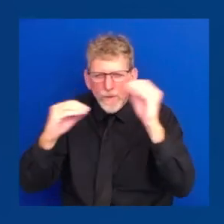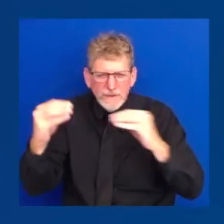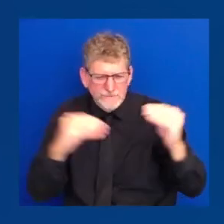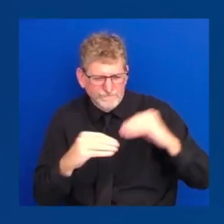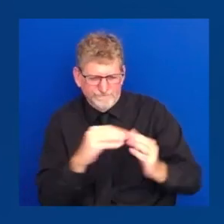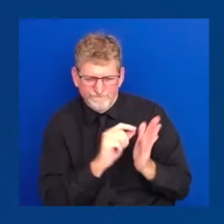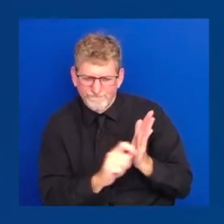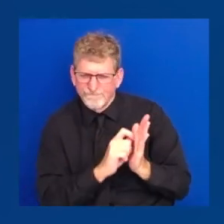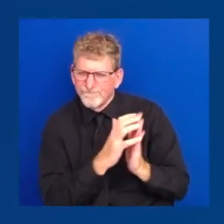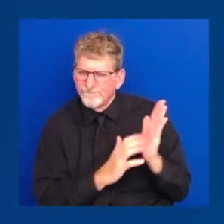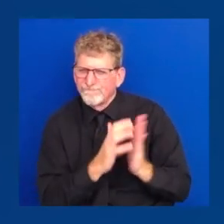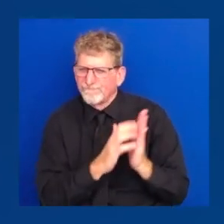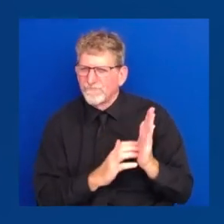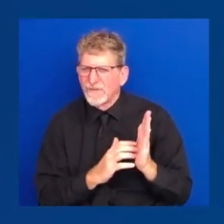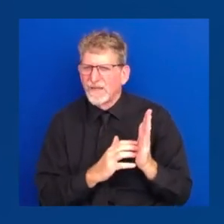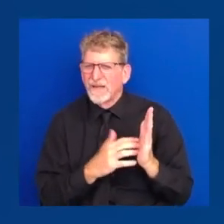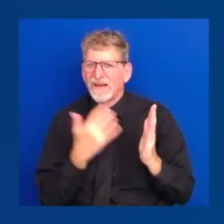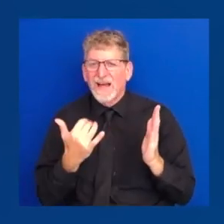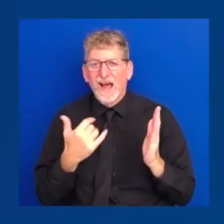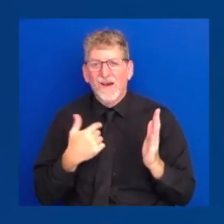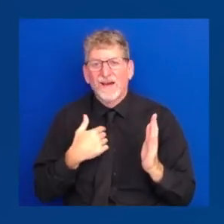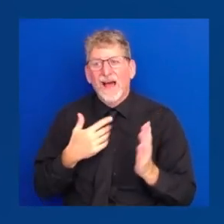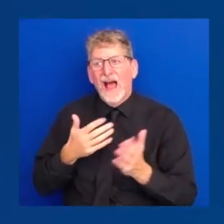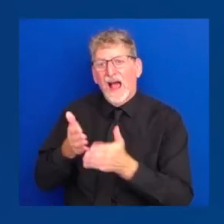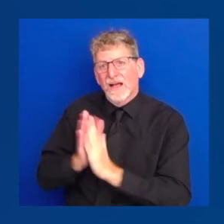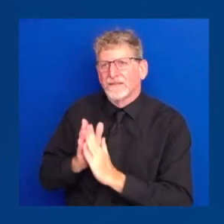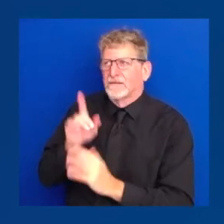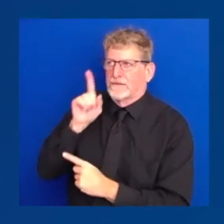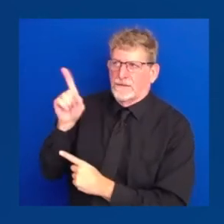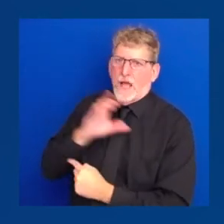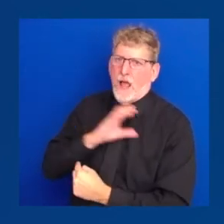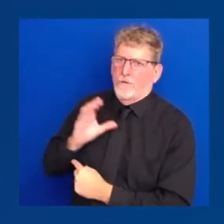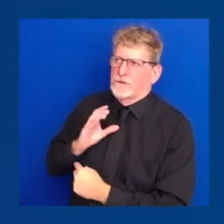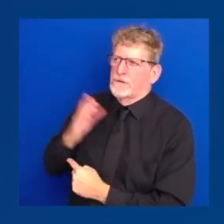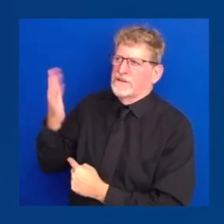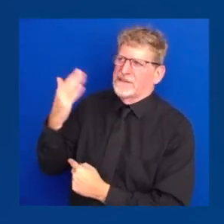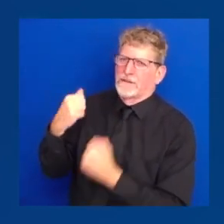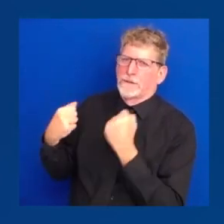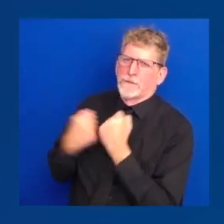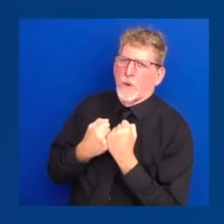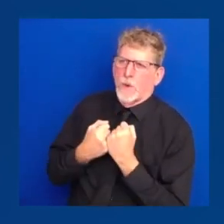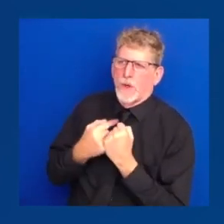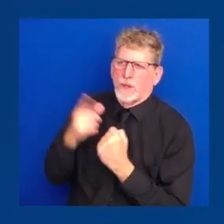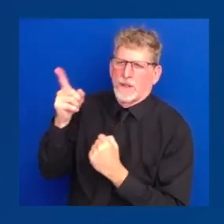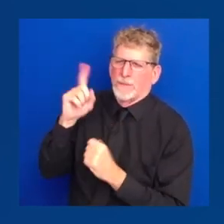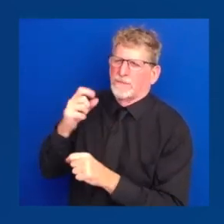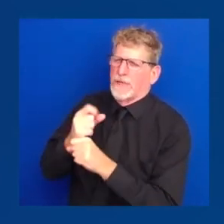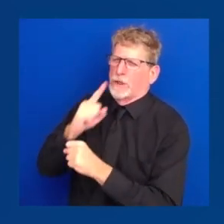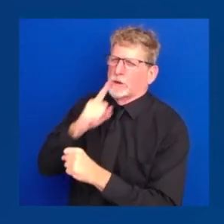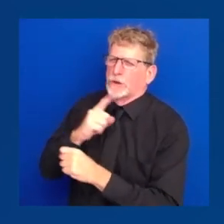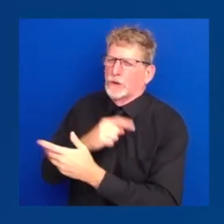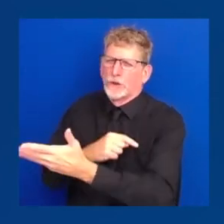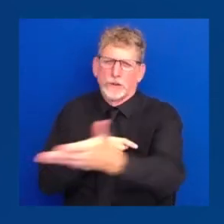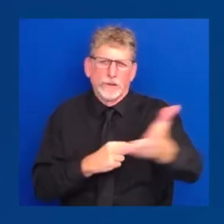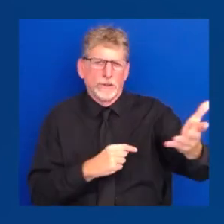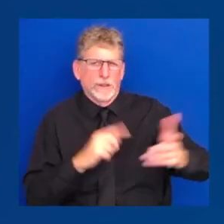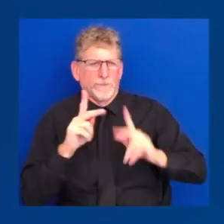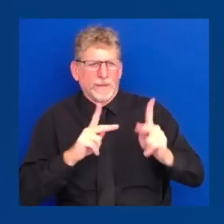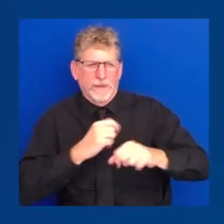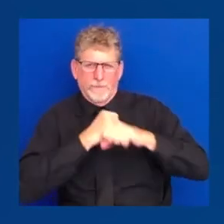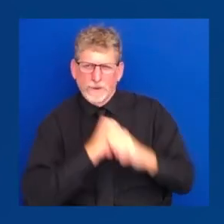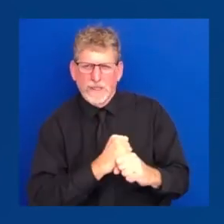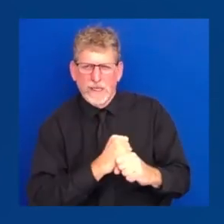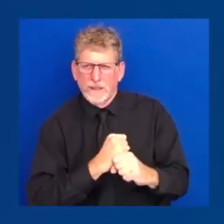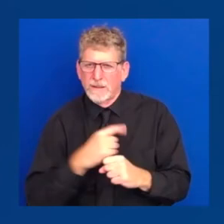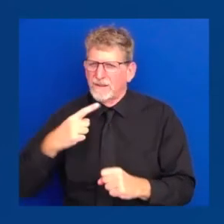Congress, we'll ensure we protect more people with from COVID going forward, that we prepare for new variants, and we prevent